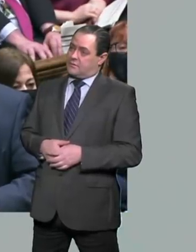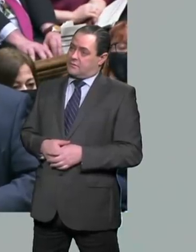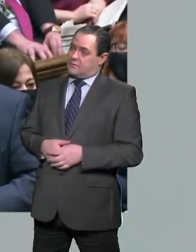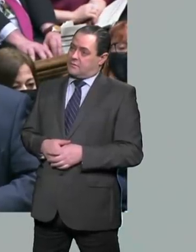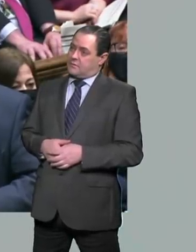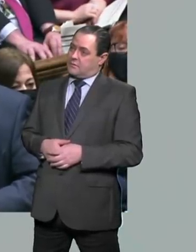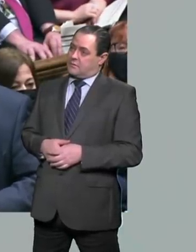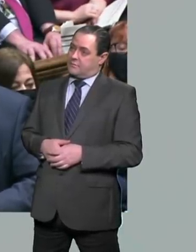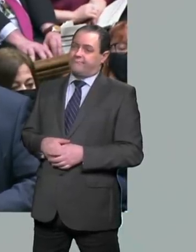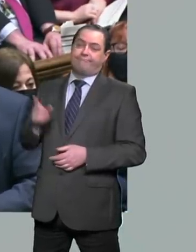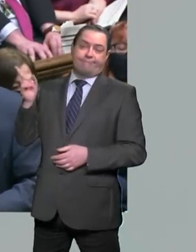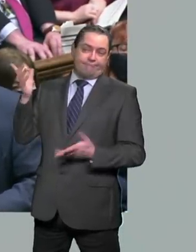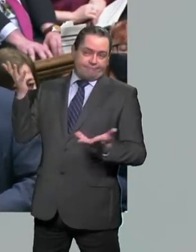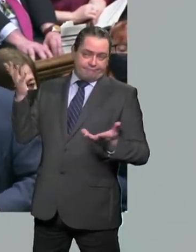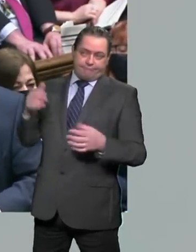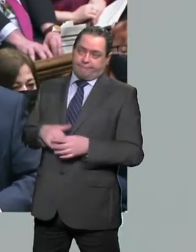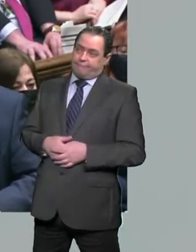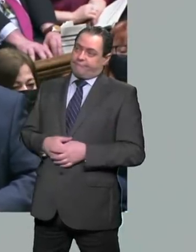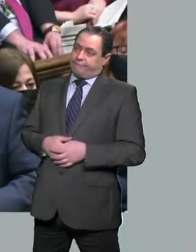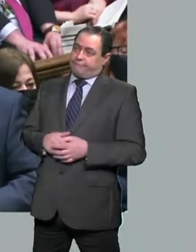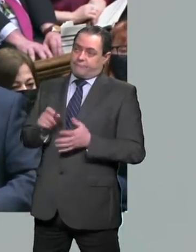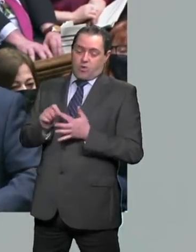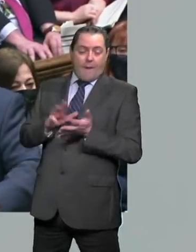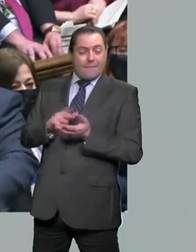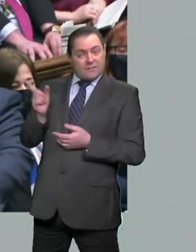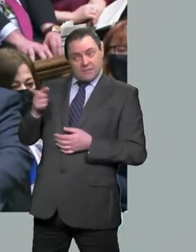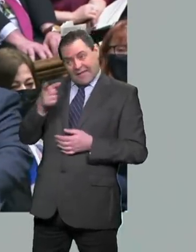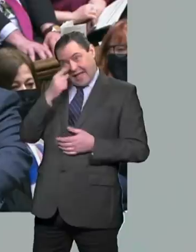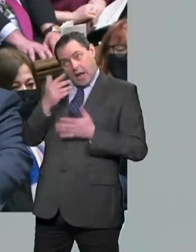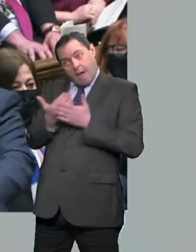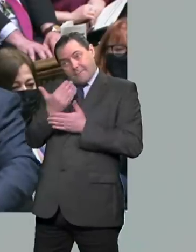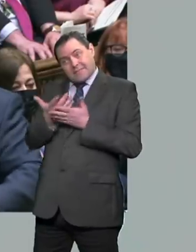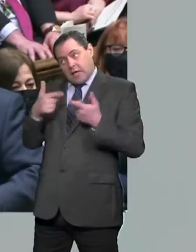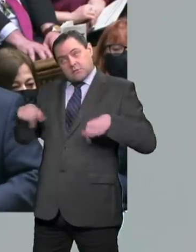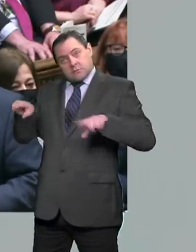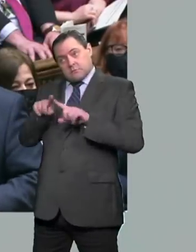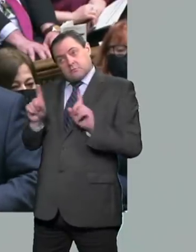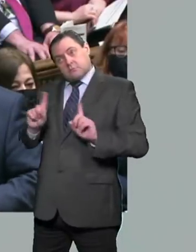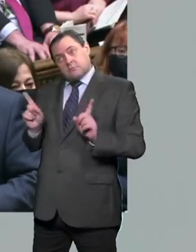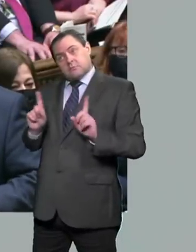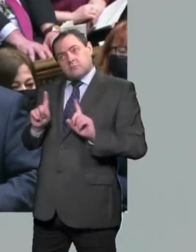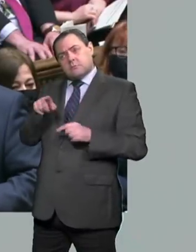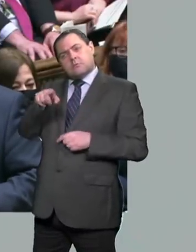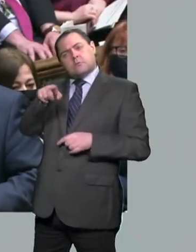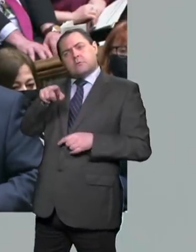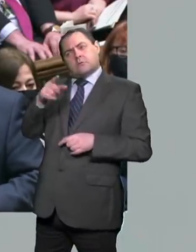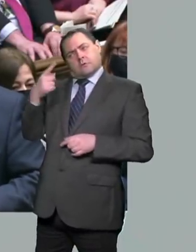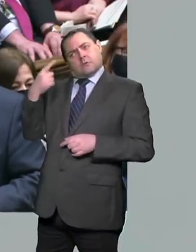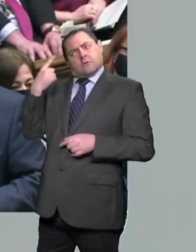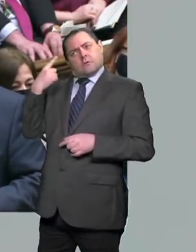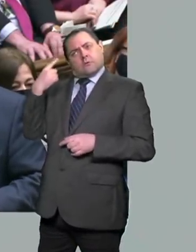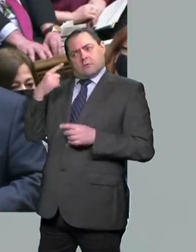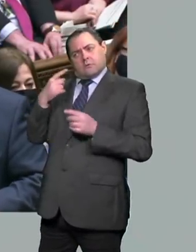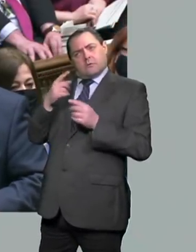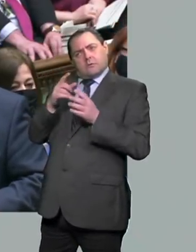here we go again. So can the Prime Minister update the House on his whereabouts on the evening